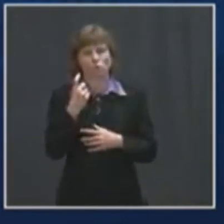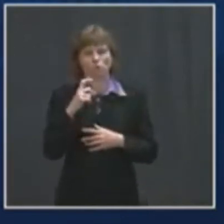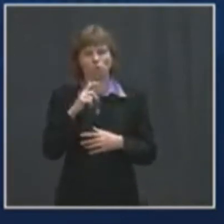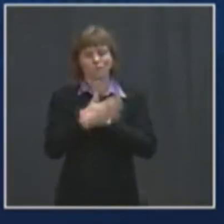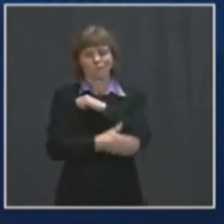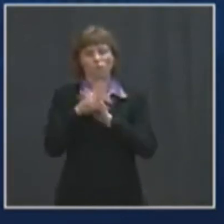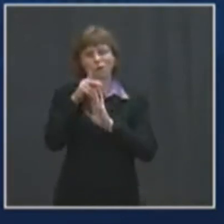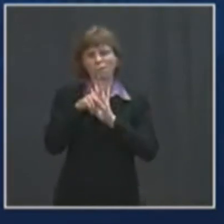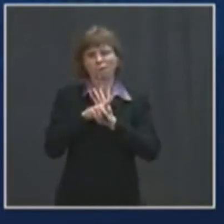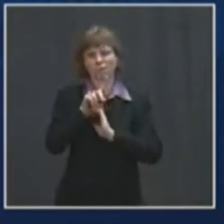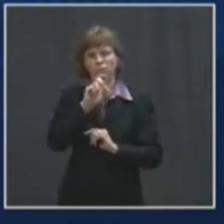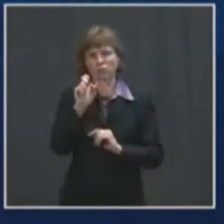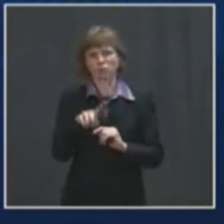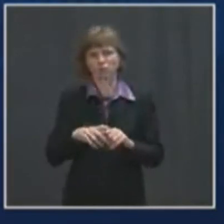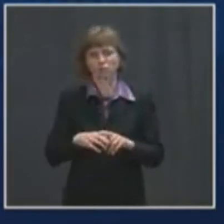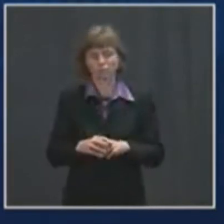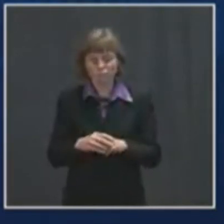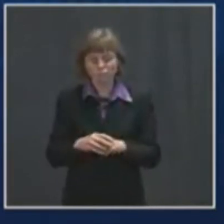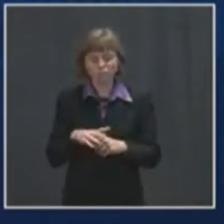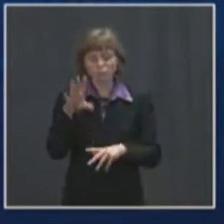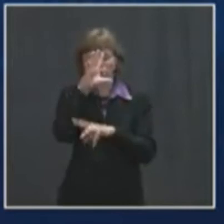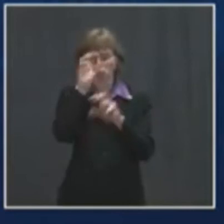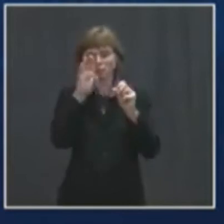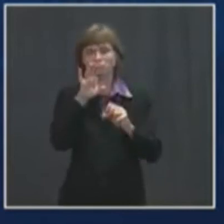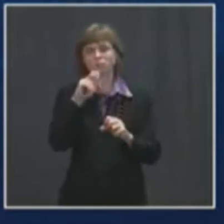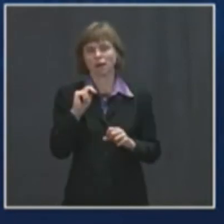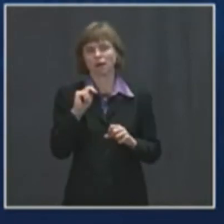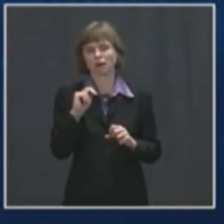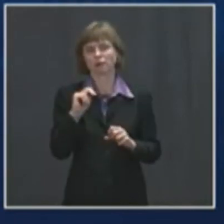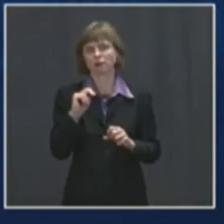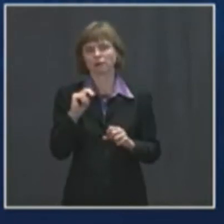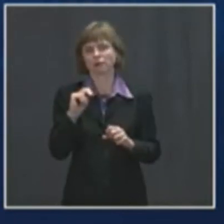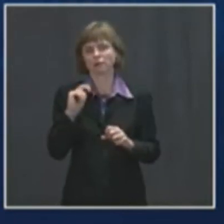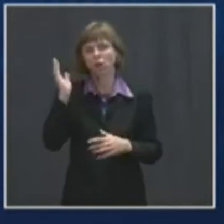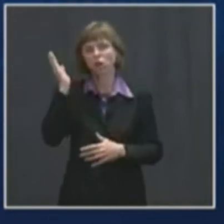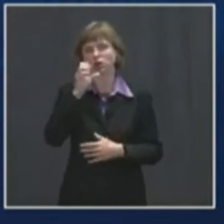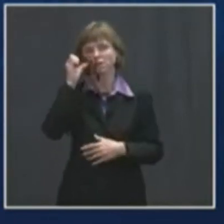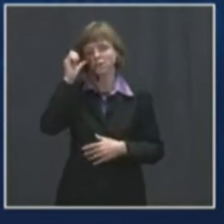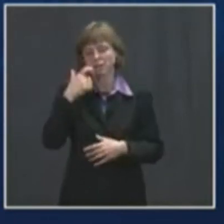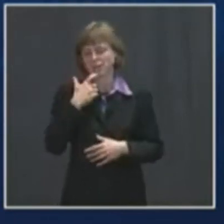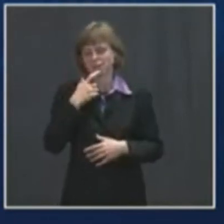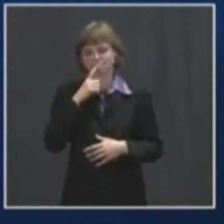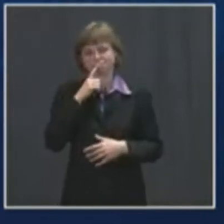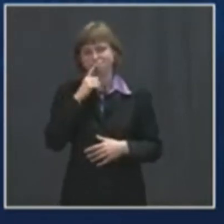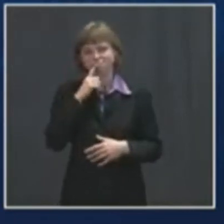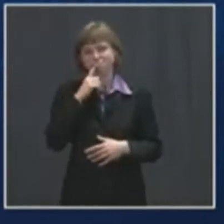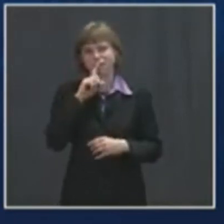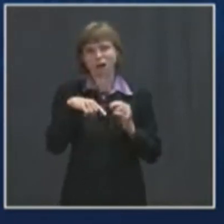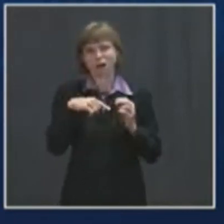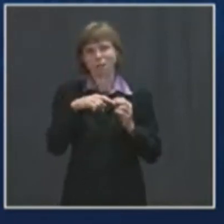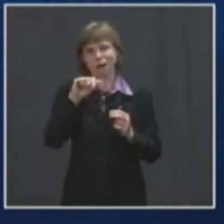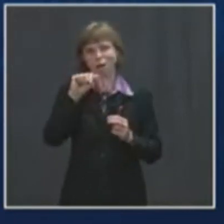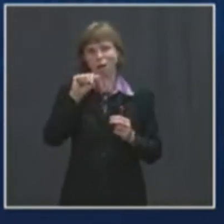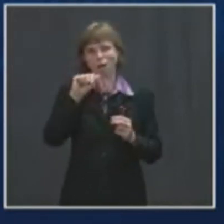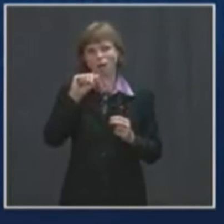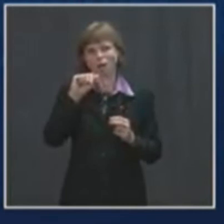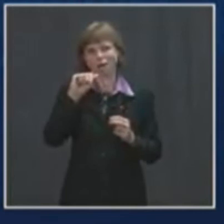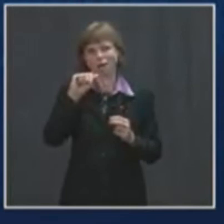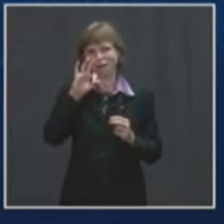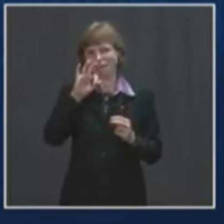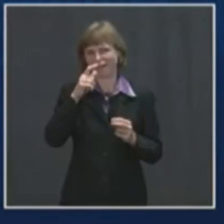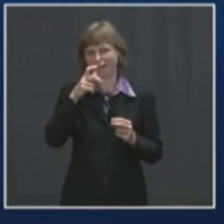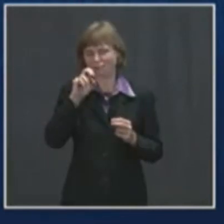question. During President Biden's big foreign policy address yesterday, he didn't really mention Afghanistan. Why not? And where is he